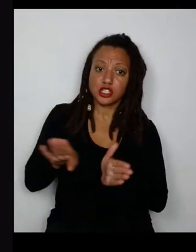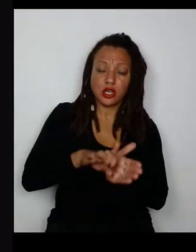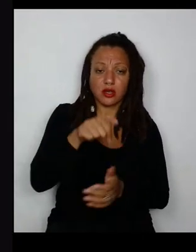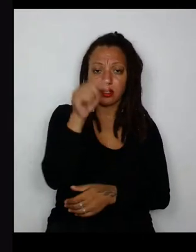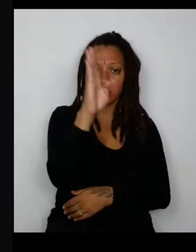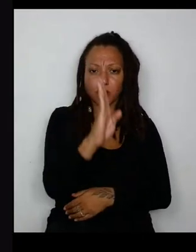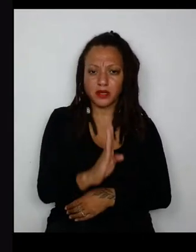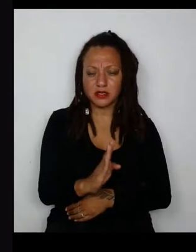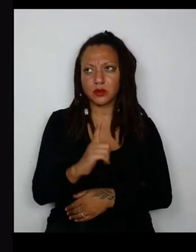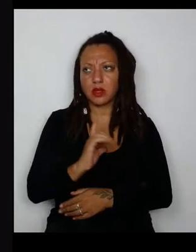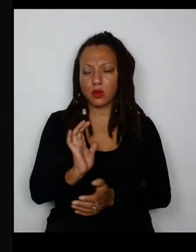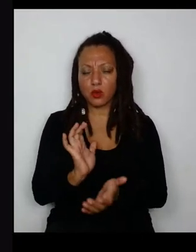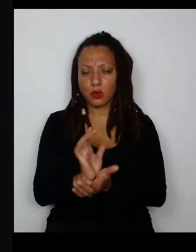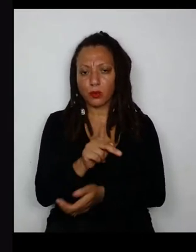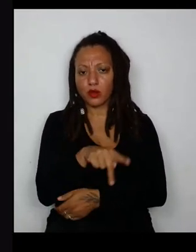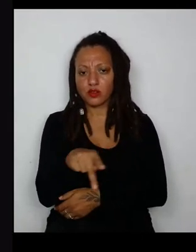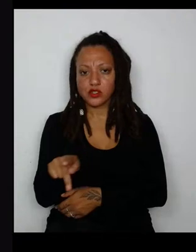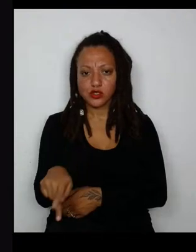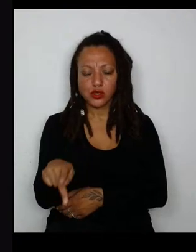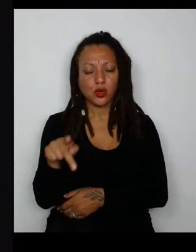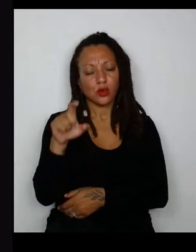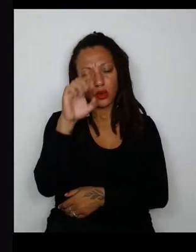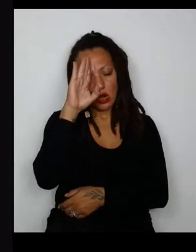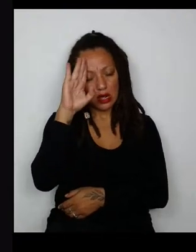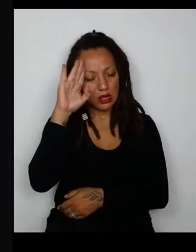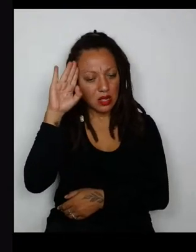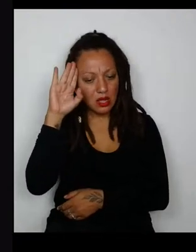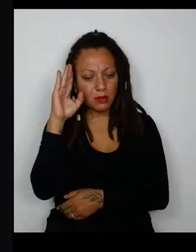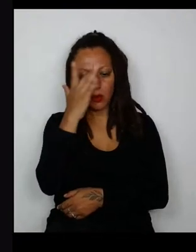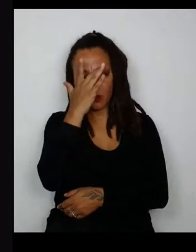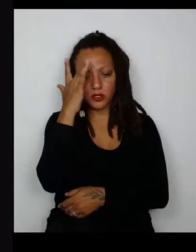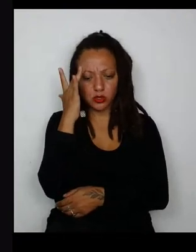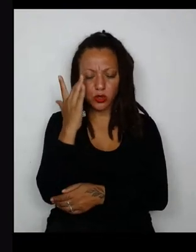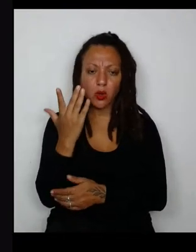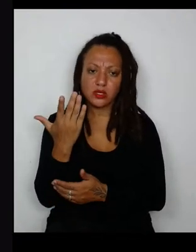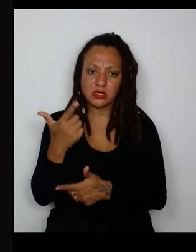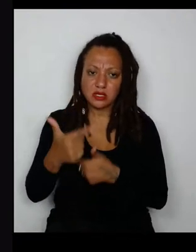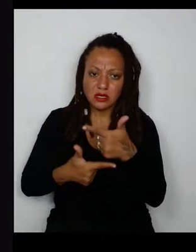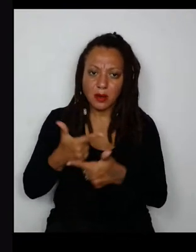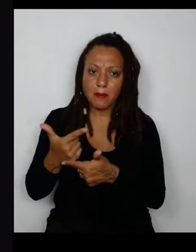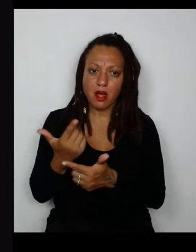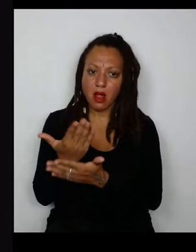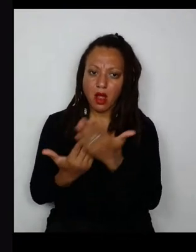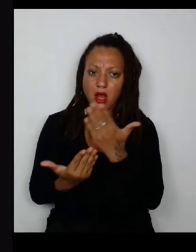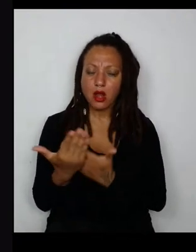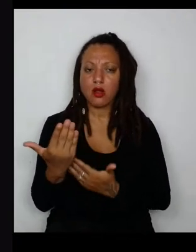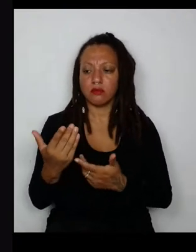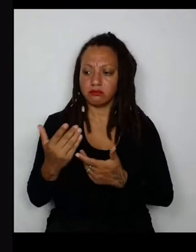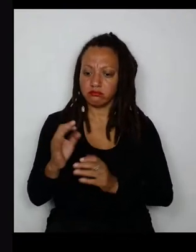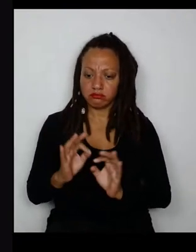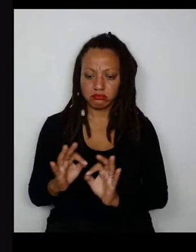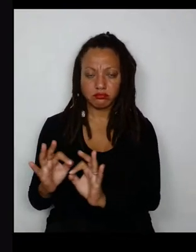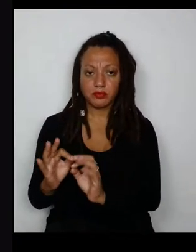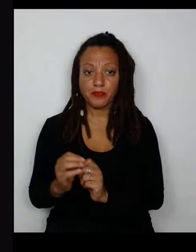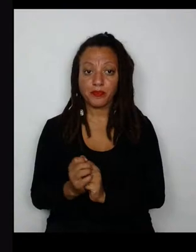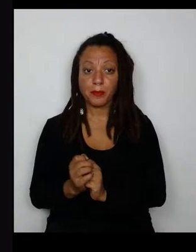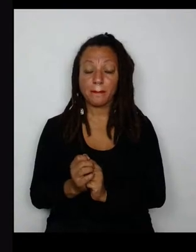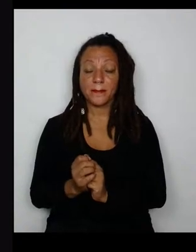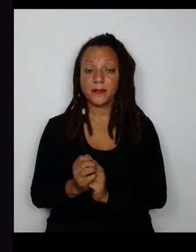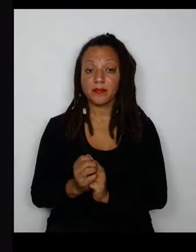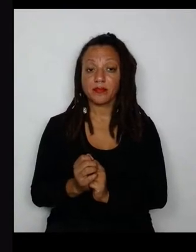19th century and a group of artists and researchers and artisans came to brazil at the